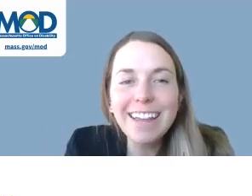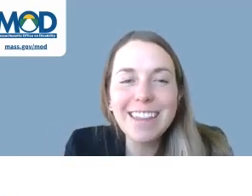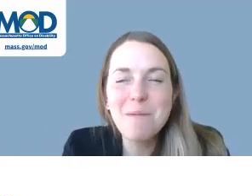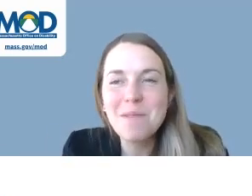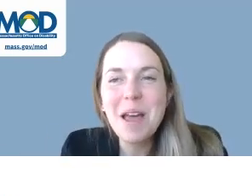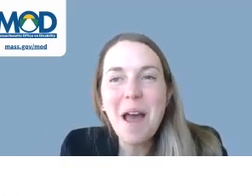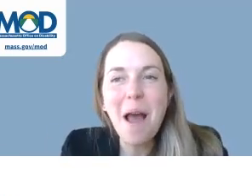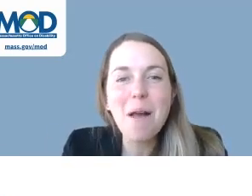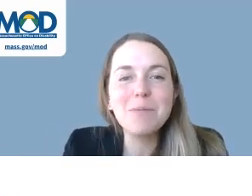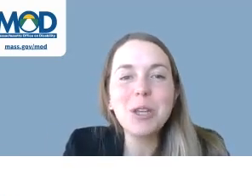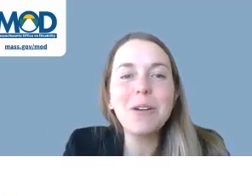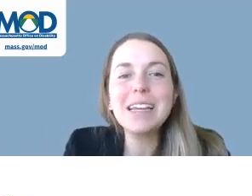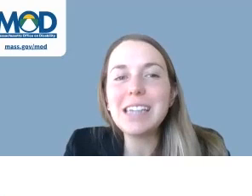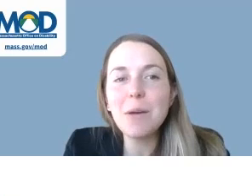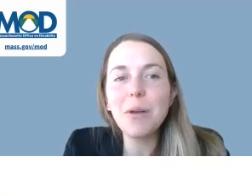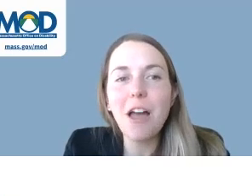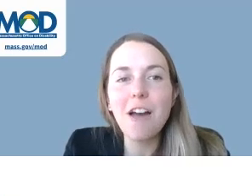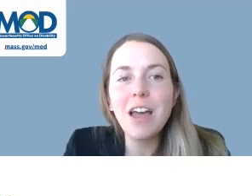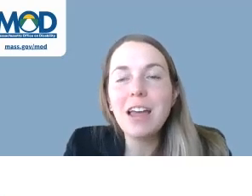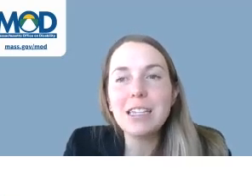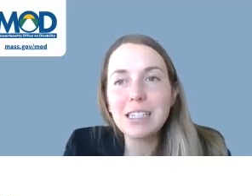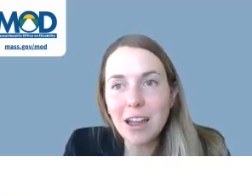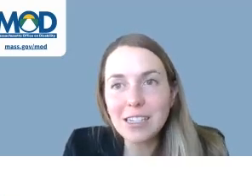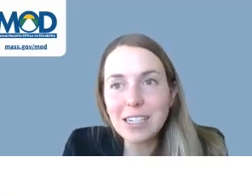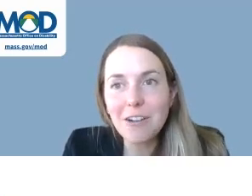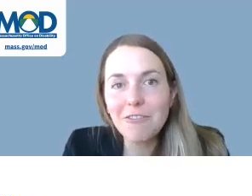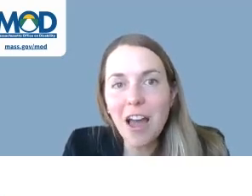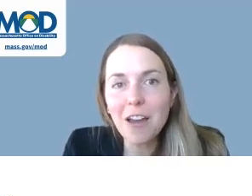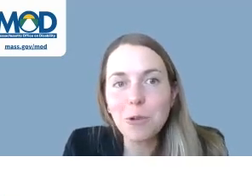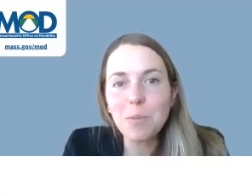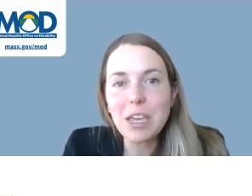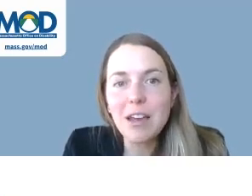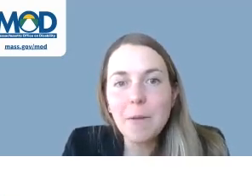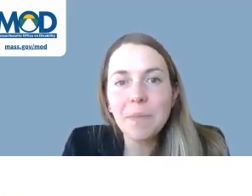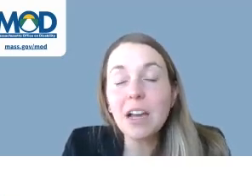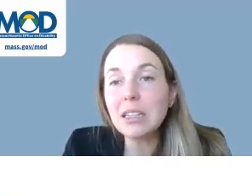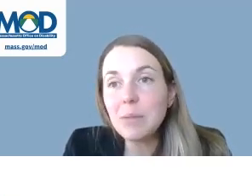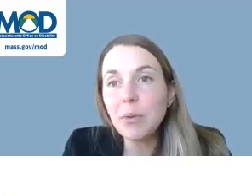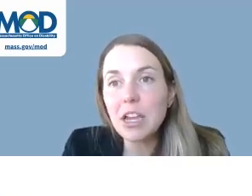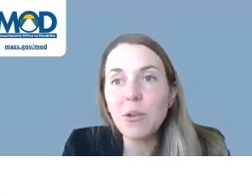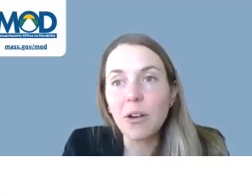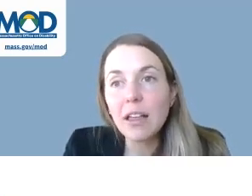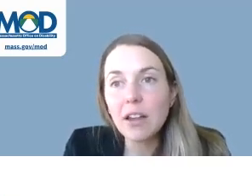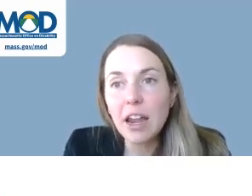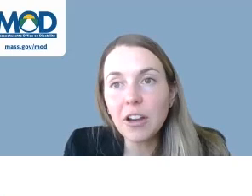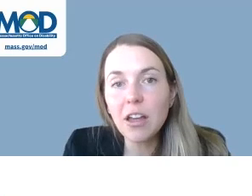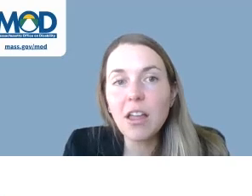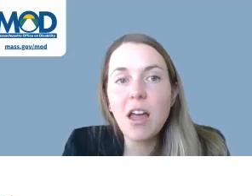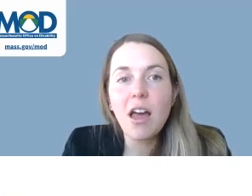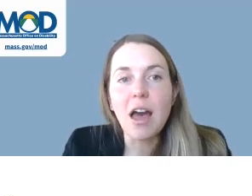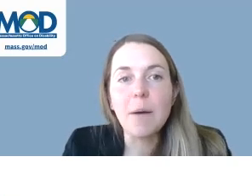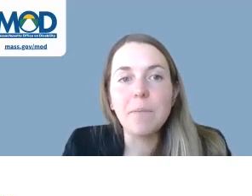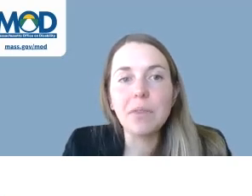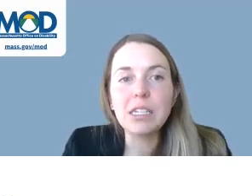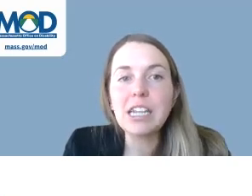feet on them. So an example of sans serif font would be Calibri or